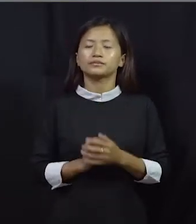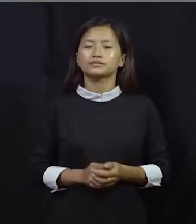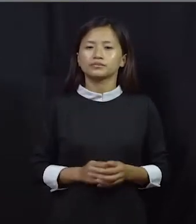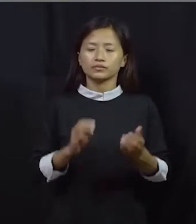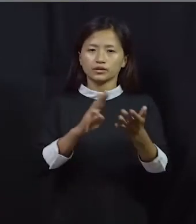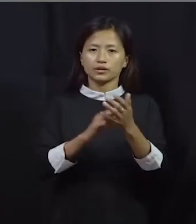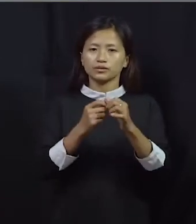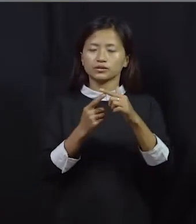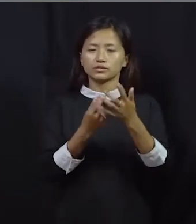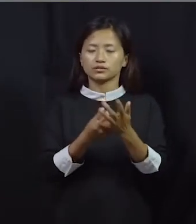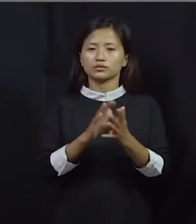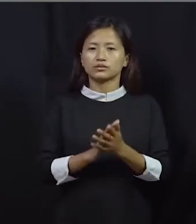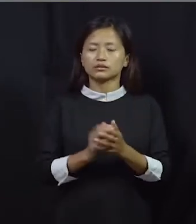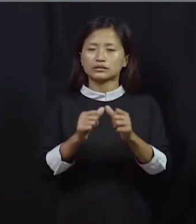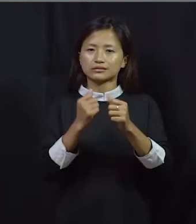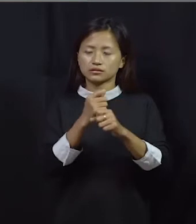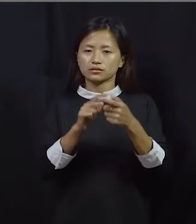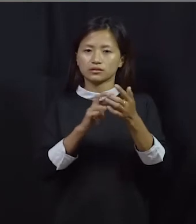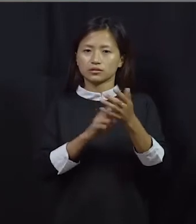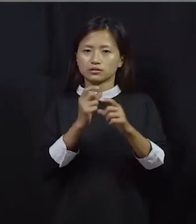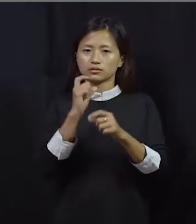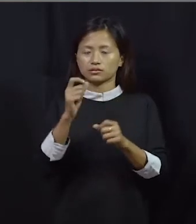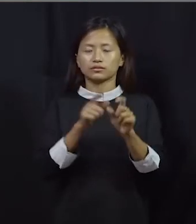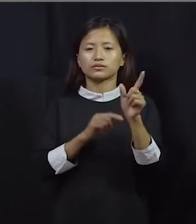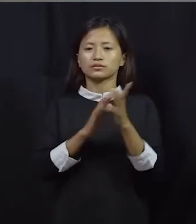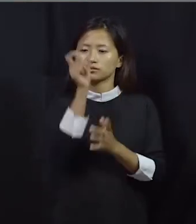This mutual agency implies that